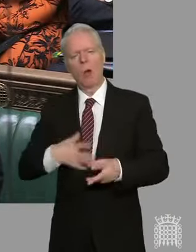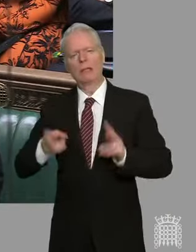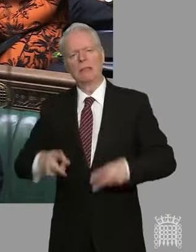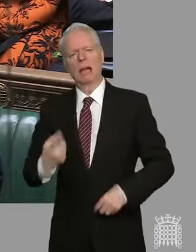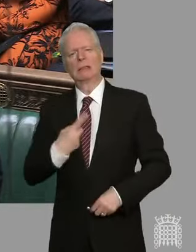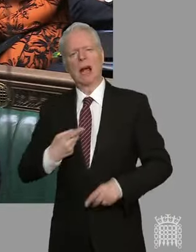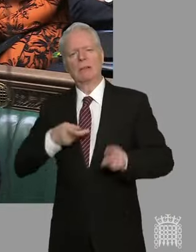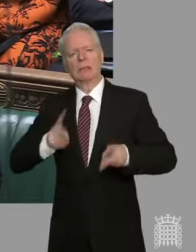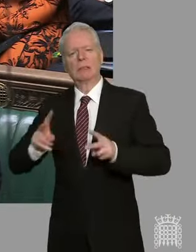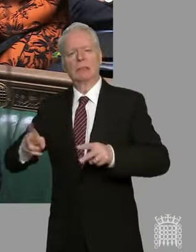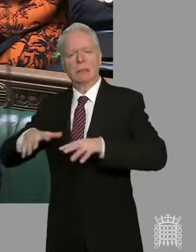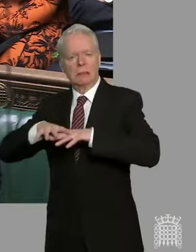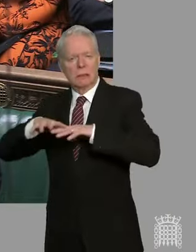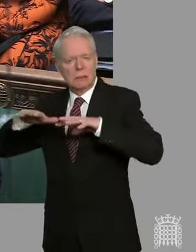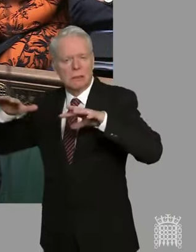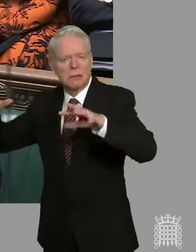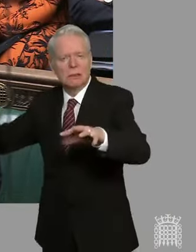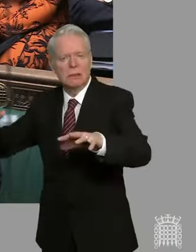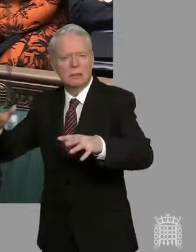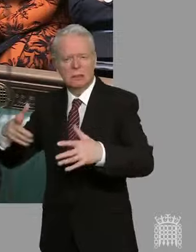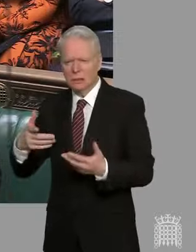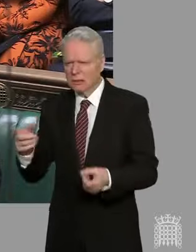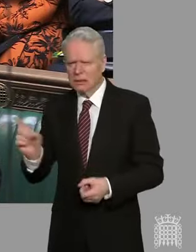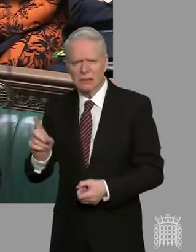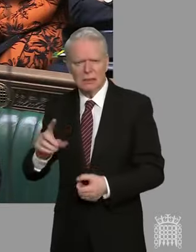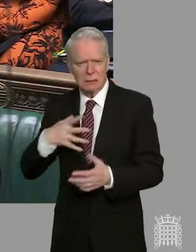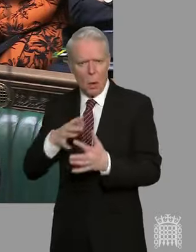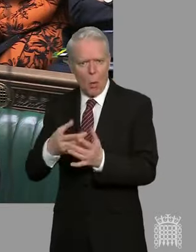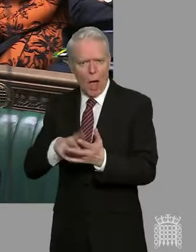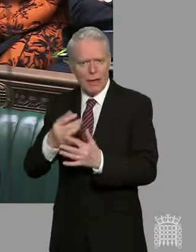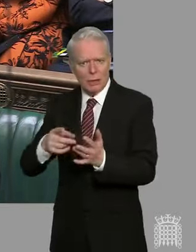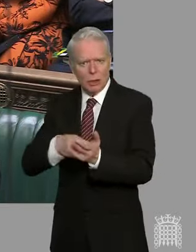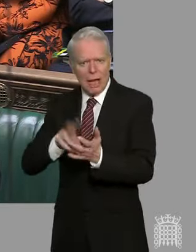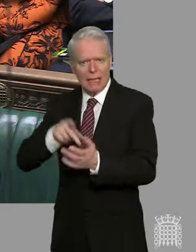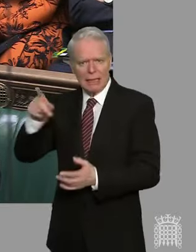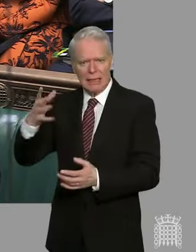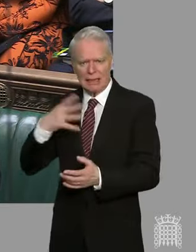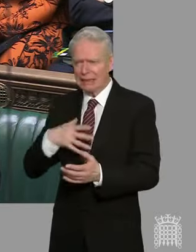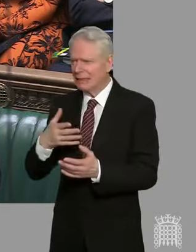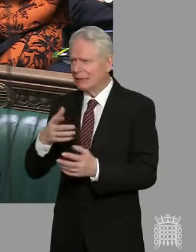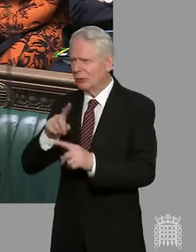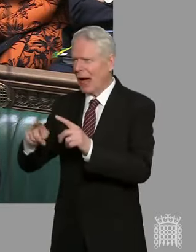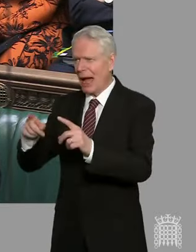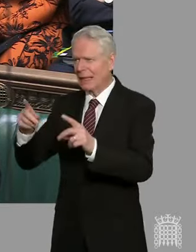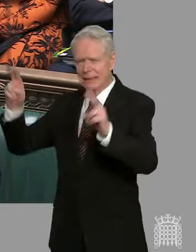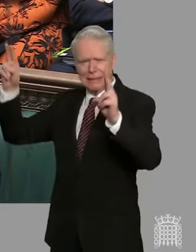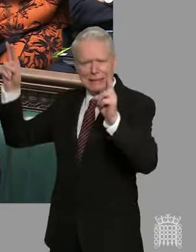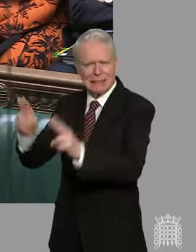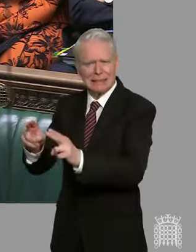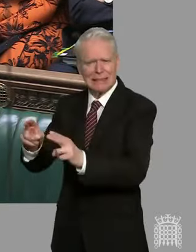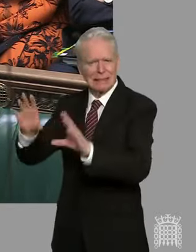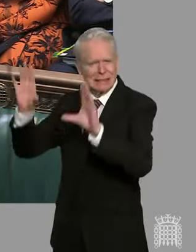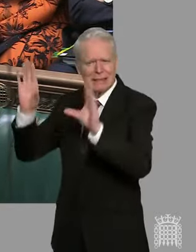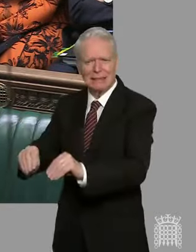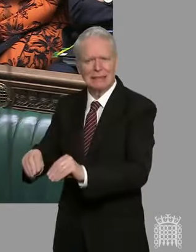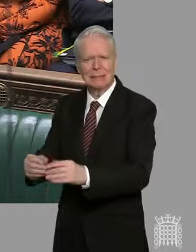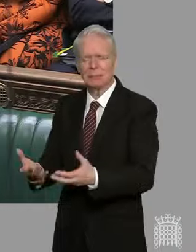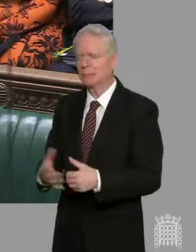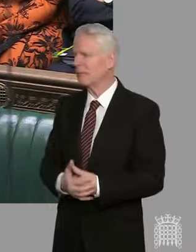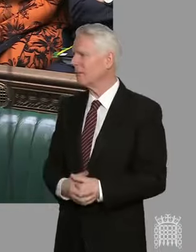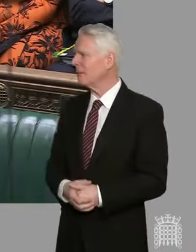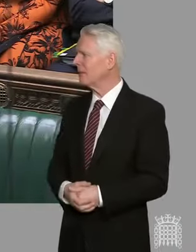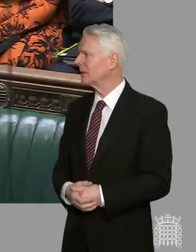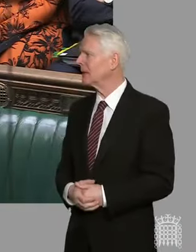my thoughts, I'm sure the thoughts of the House, are with the family, friends and teammates of Mike at Warrington Wolves. I mean, she's right,